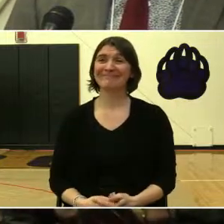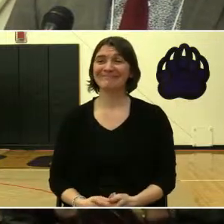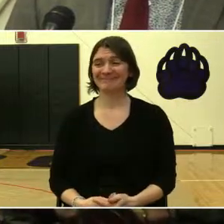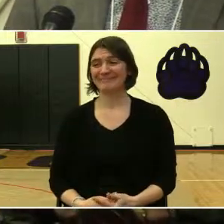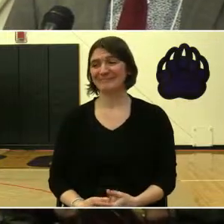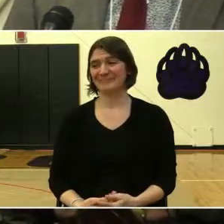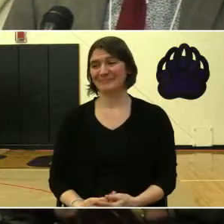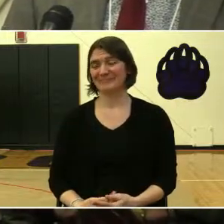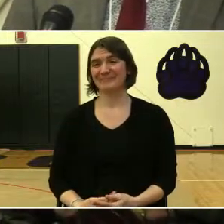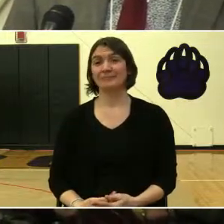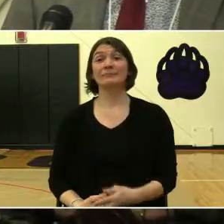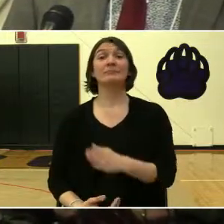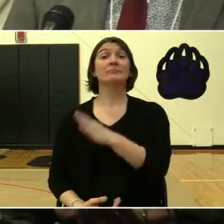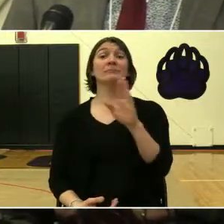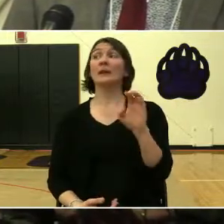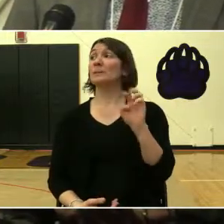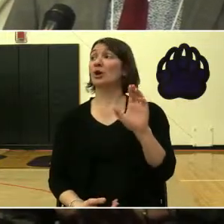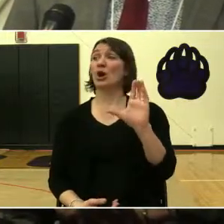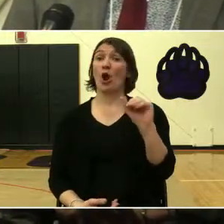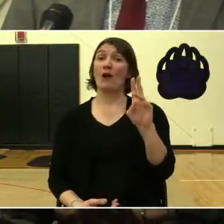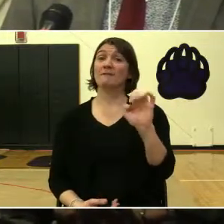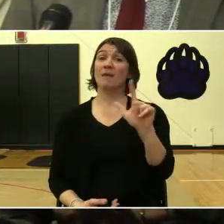considerable Mr